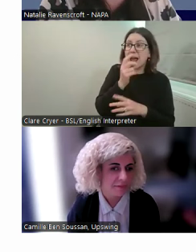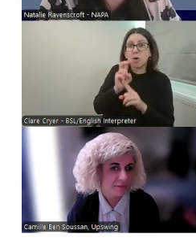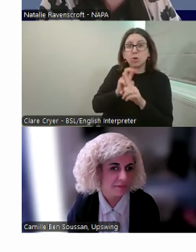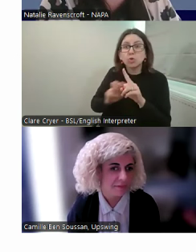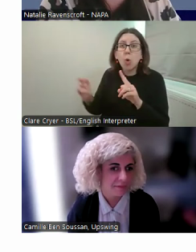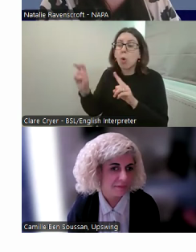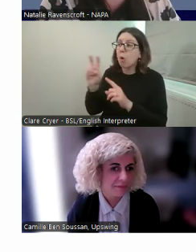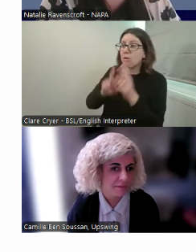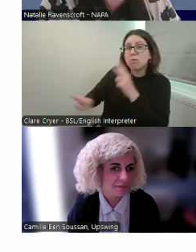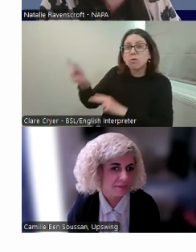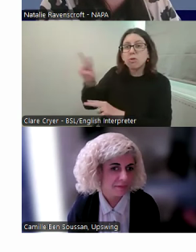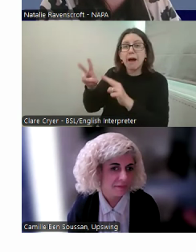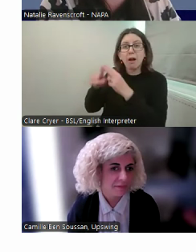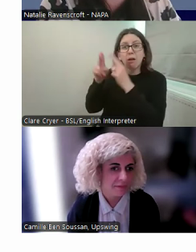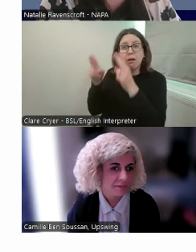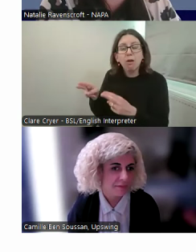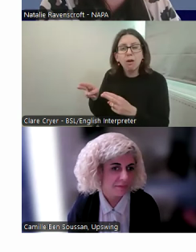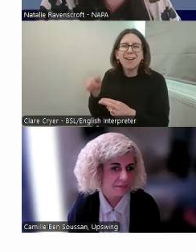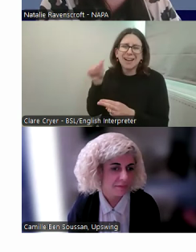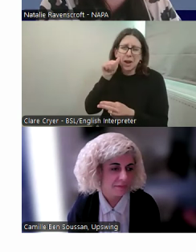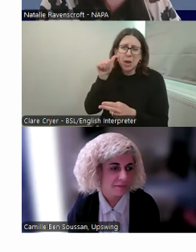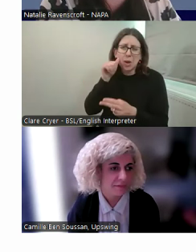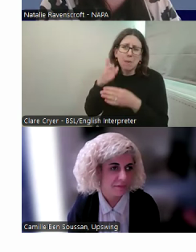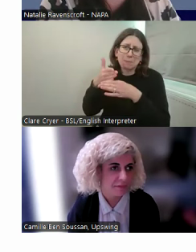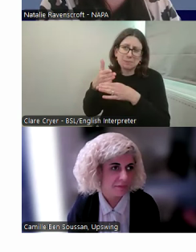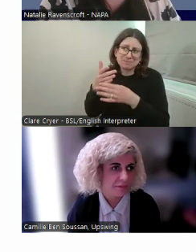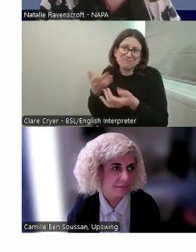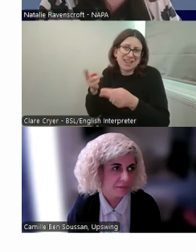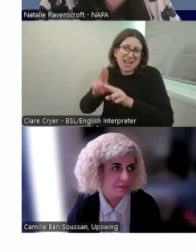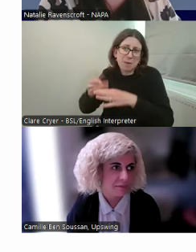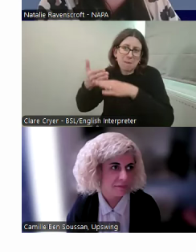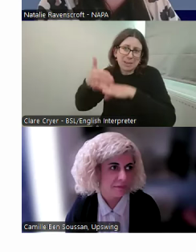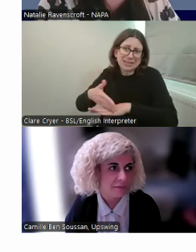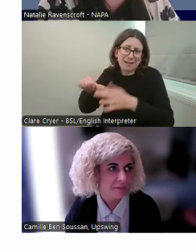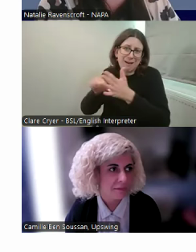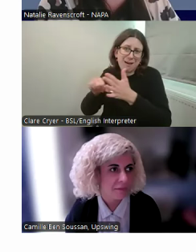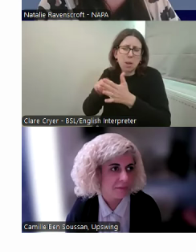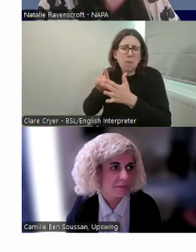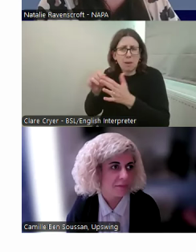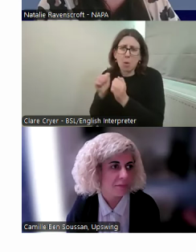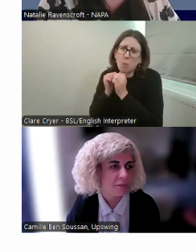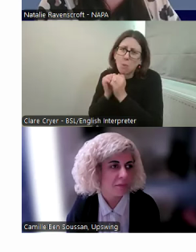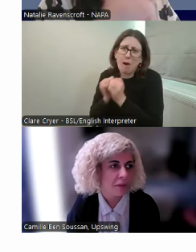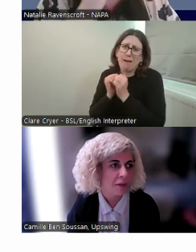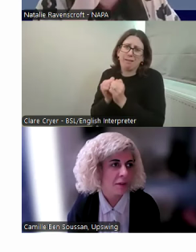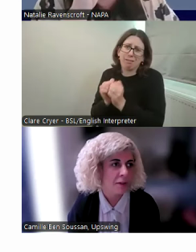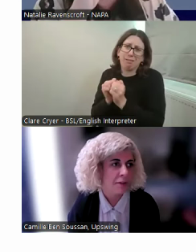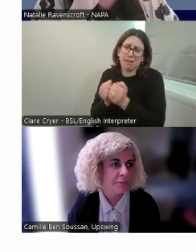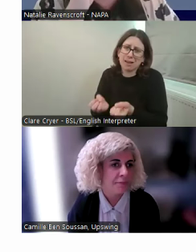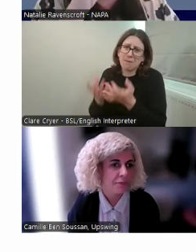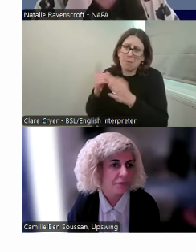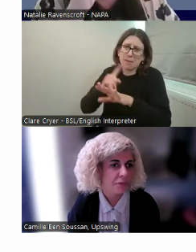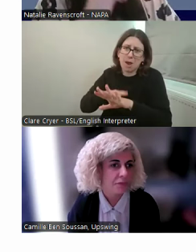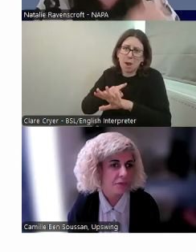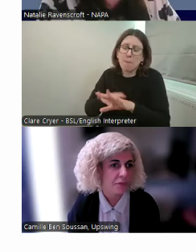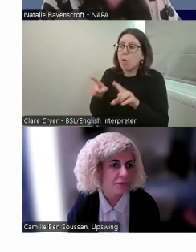people. It can be hard with busy schedules, but I think it's worth the investment, as well as making time to hang out